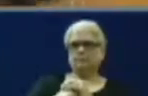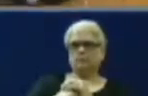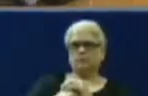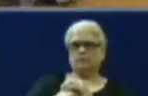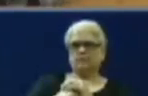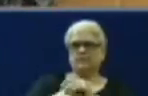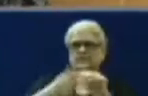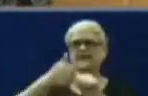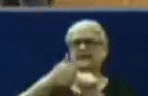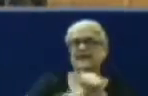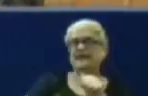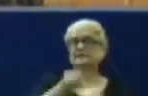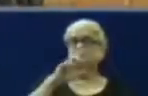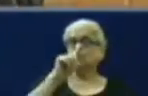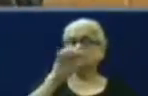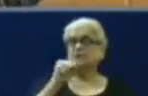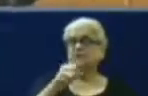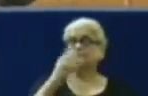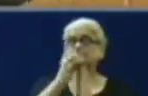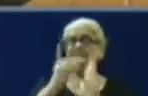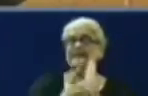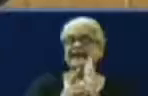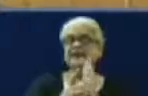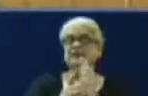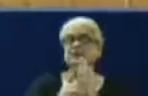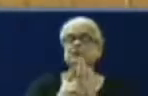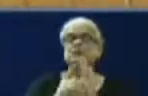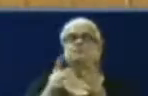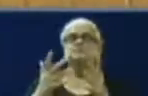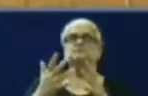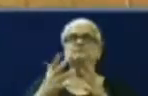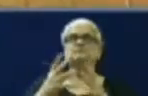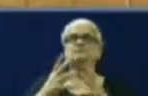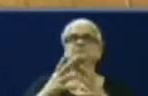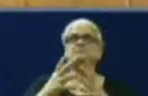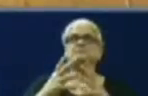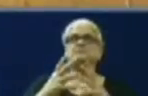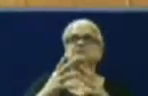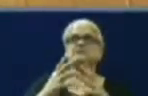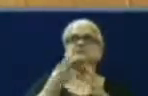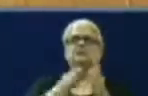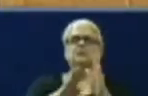is designed to operate individual functions on the robot.